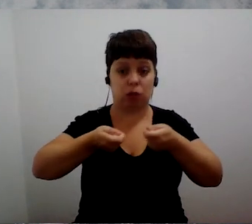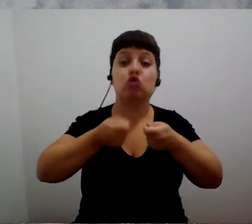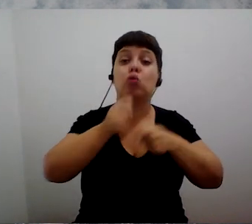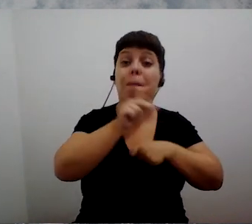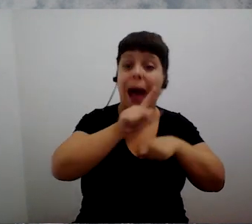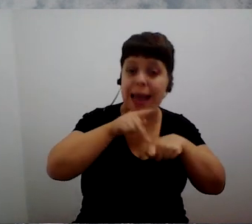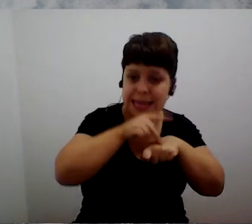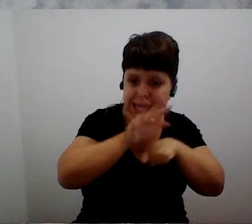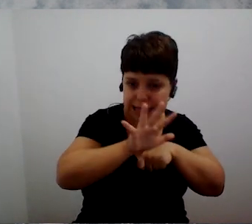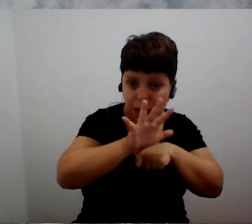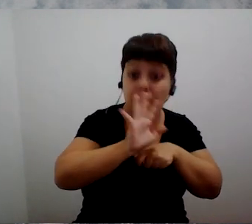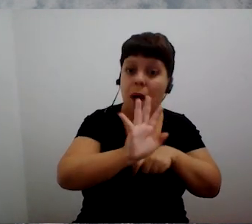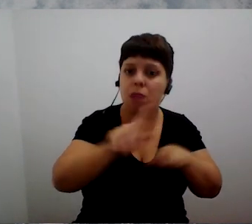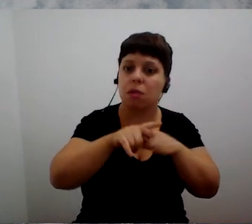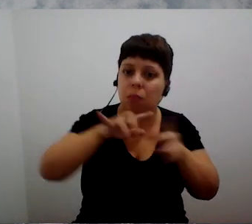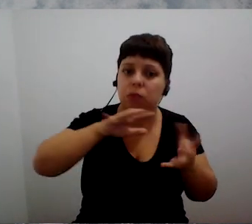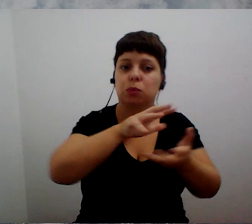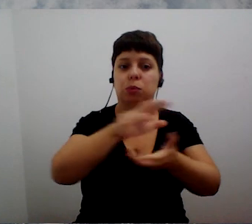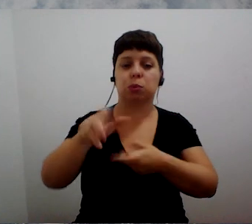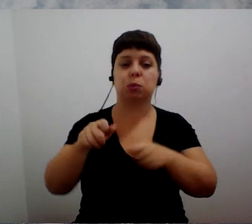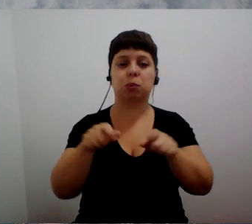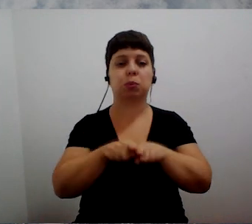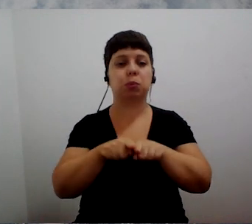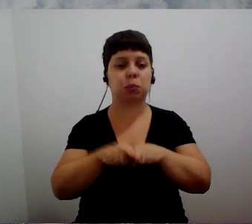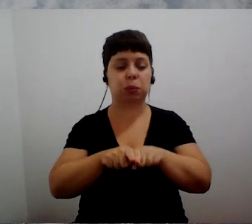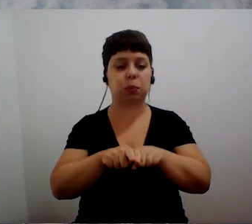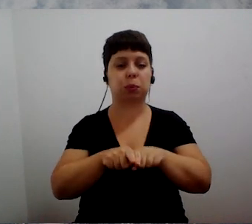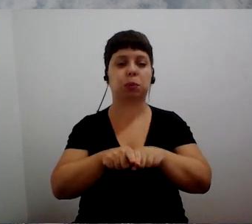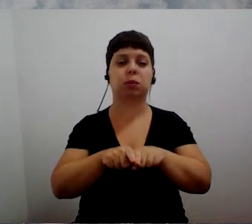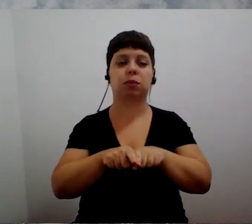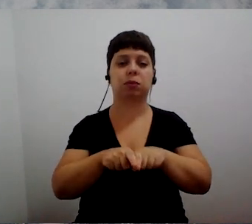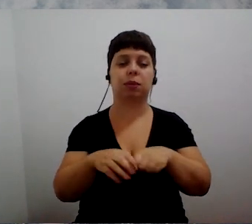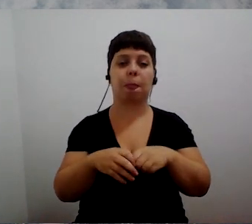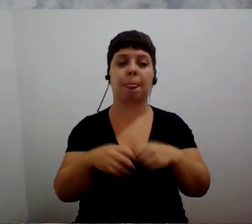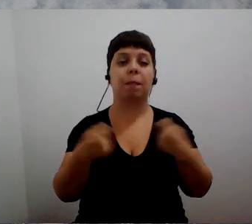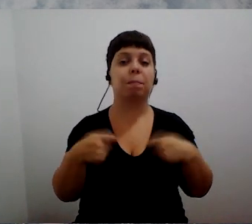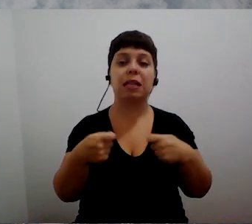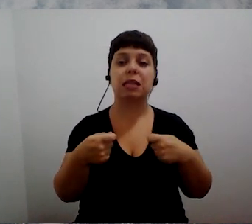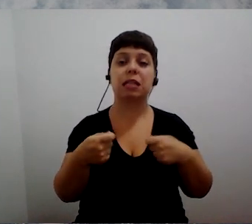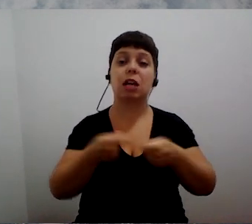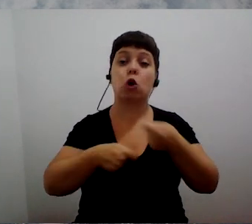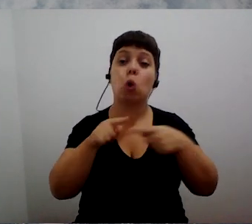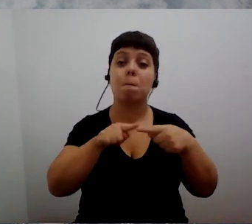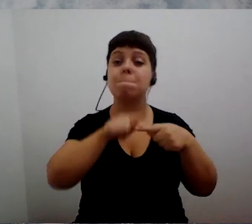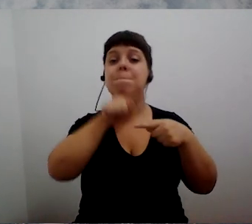regulation, national and international regulation, and an approach that gives us a